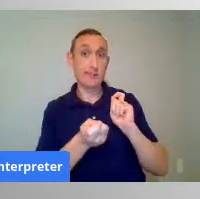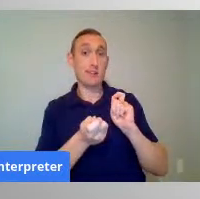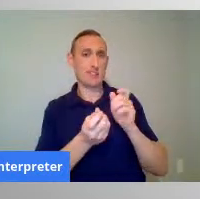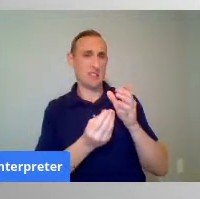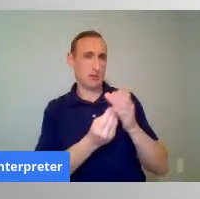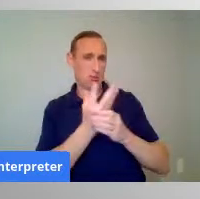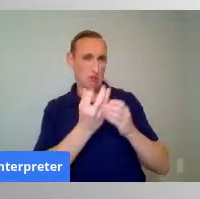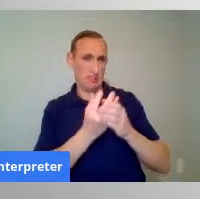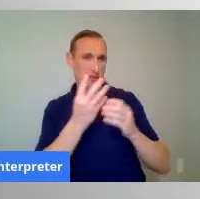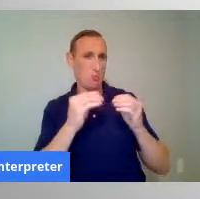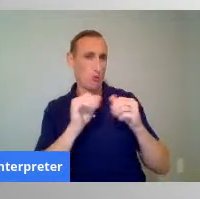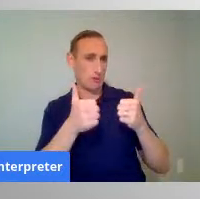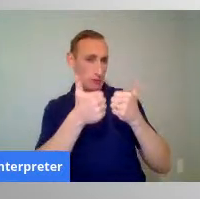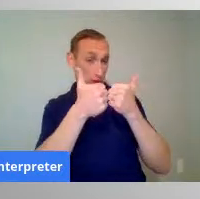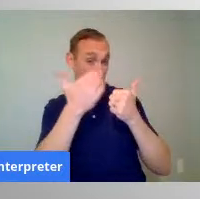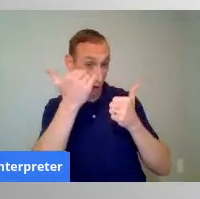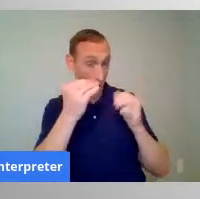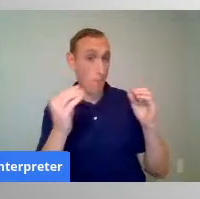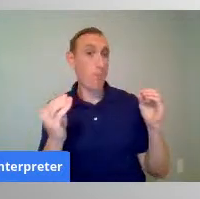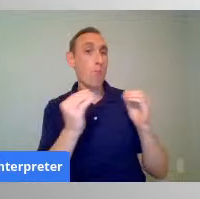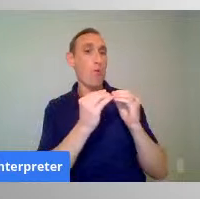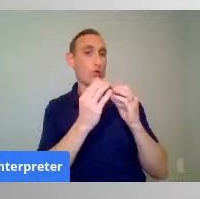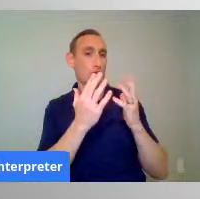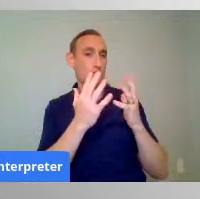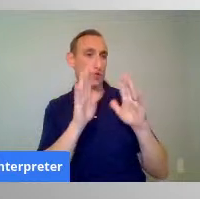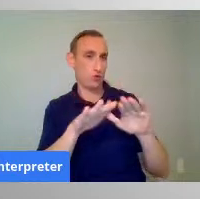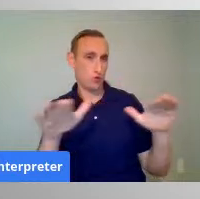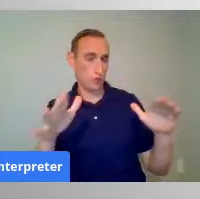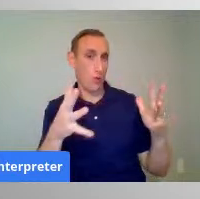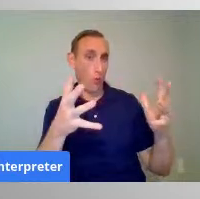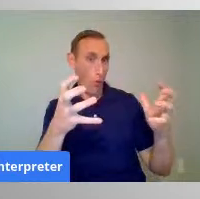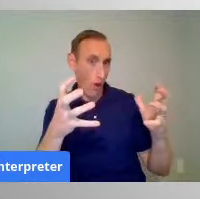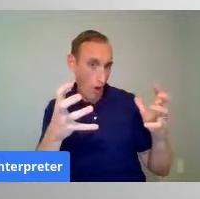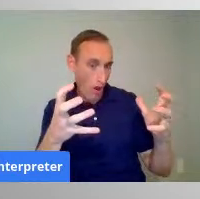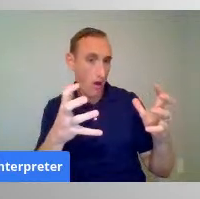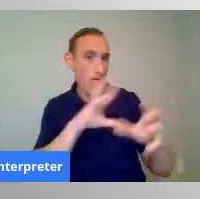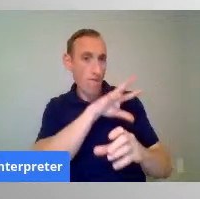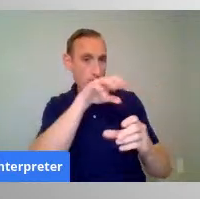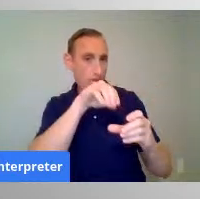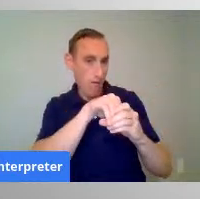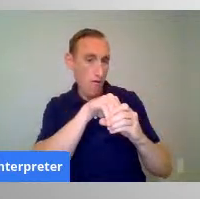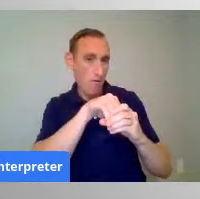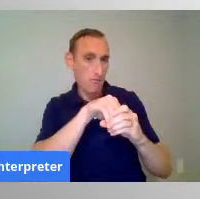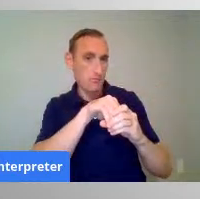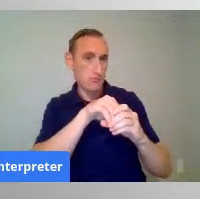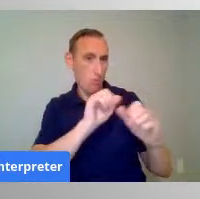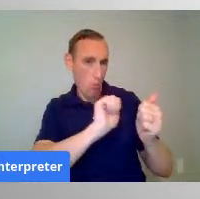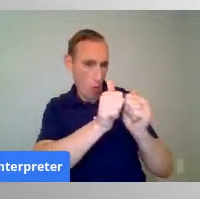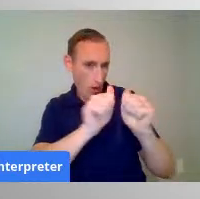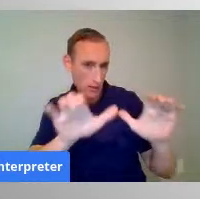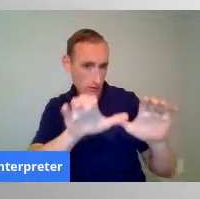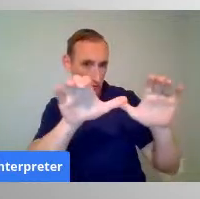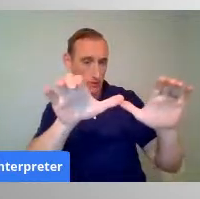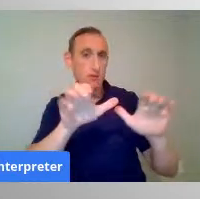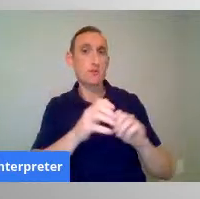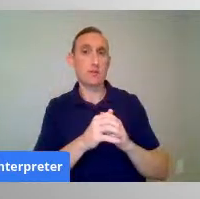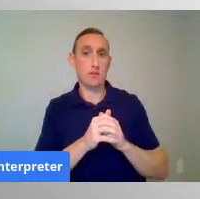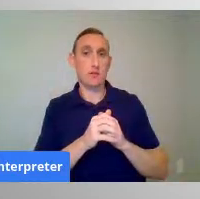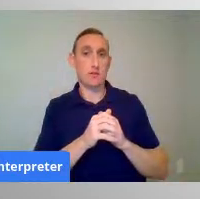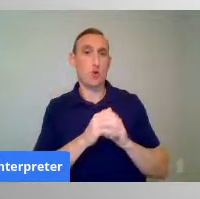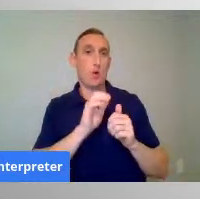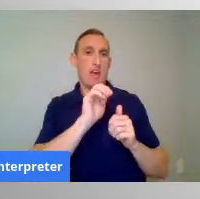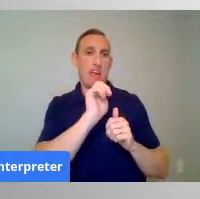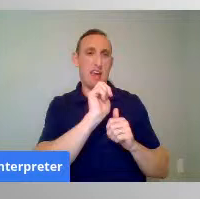participating in various sporting events and things of that nature. So the numbers always drop. But say early